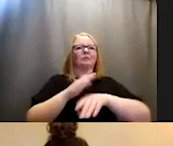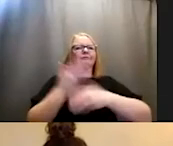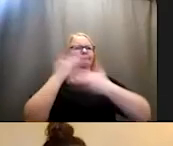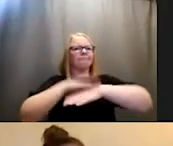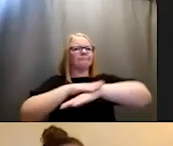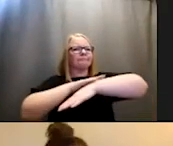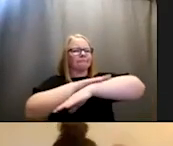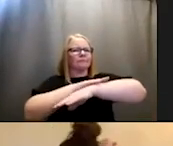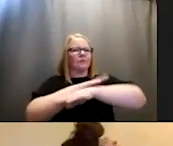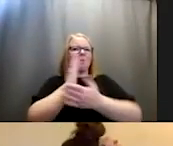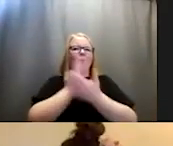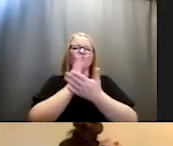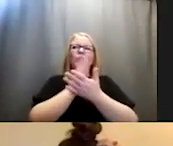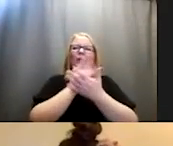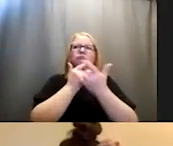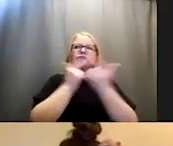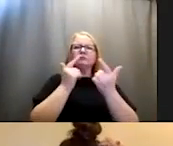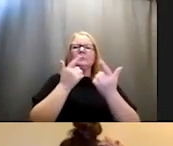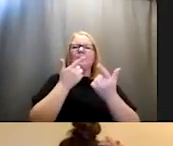also generated a huge amount of publicity.